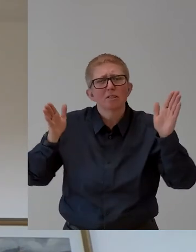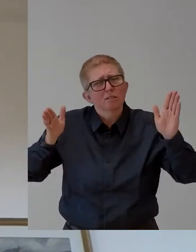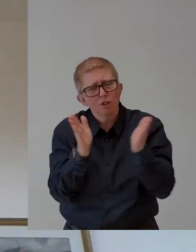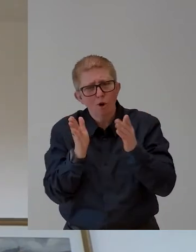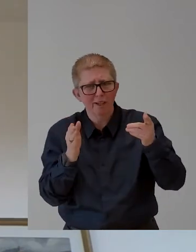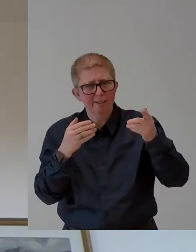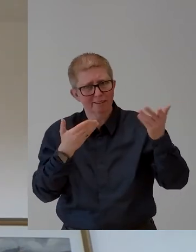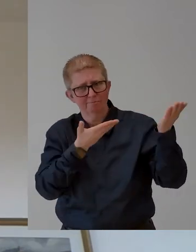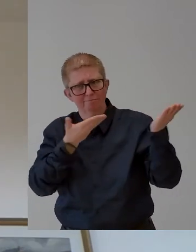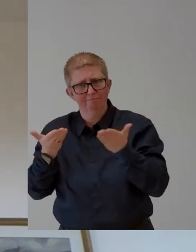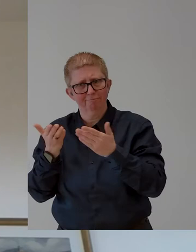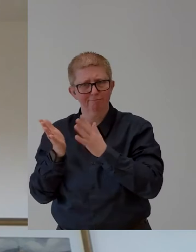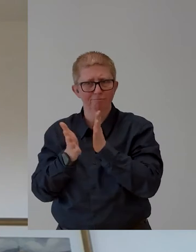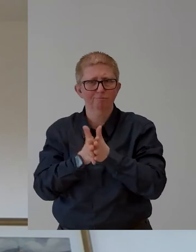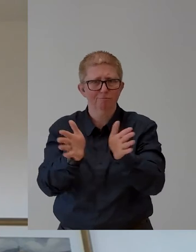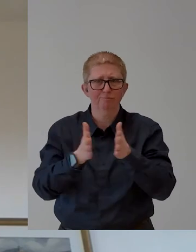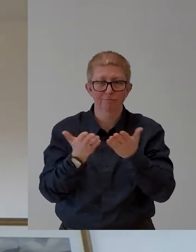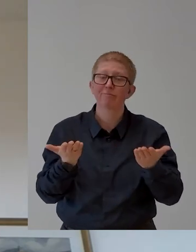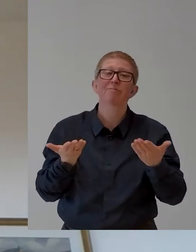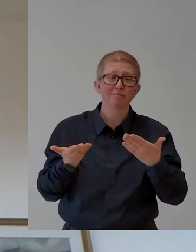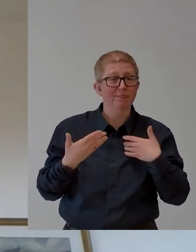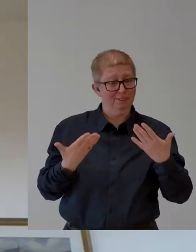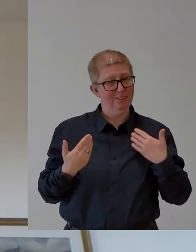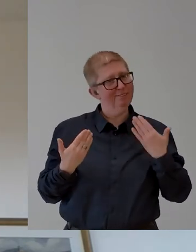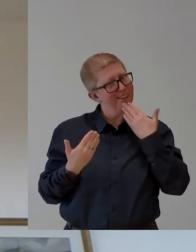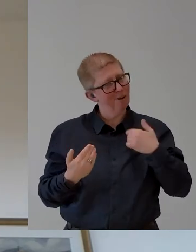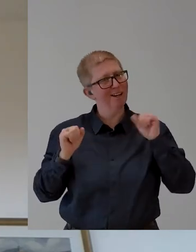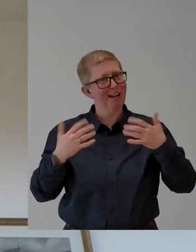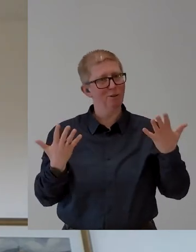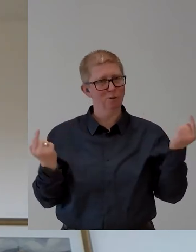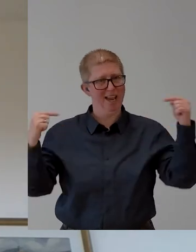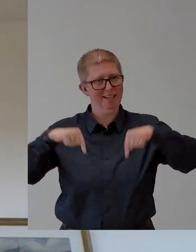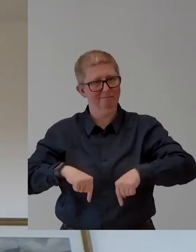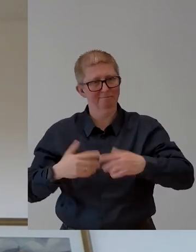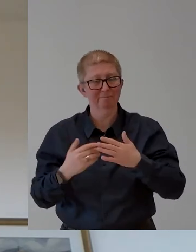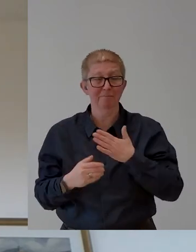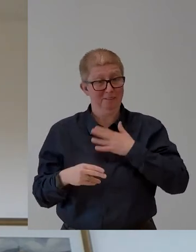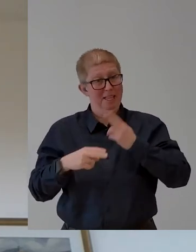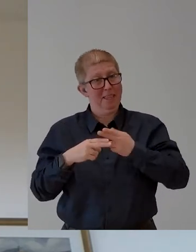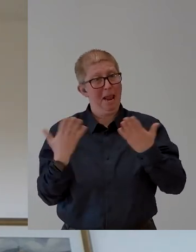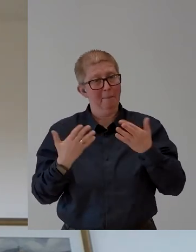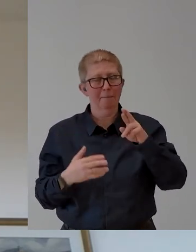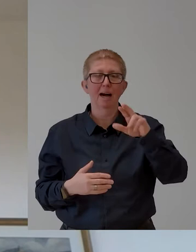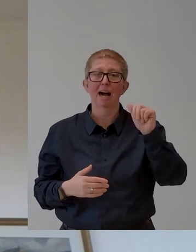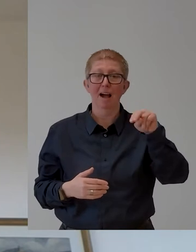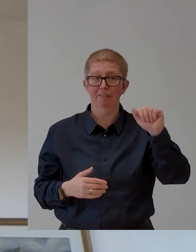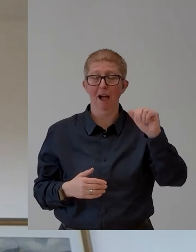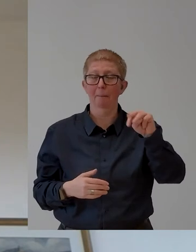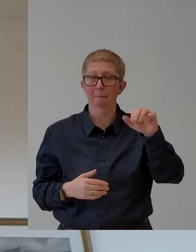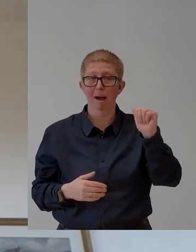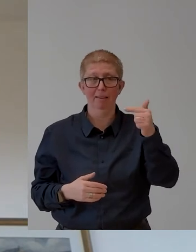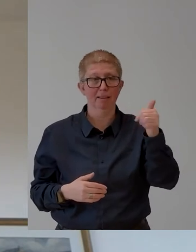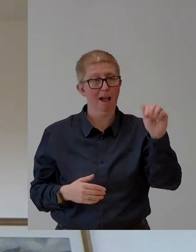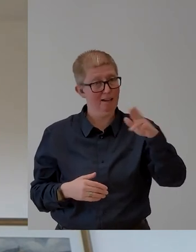Thank you so much for having me at the Zero Project Annual Conference. My name is Rana Matar, and I'm the head of the